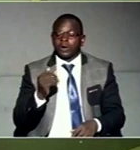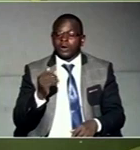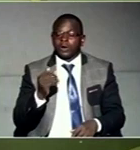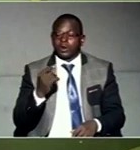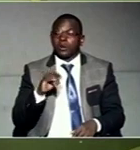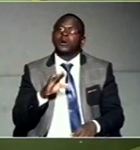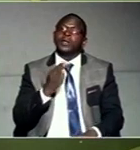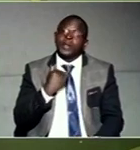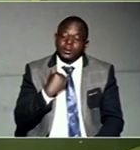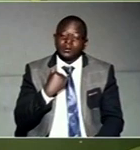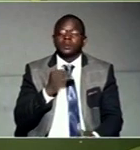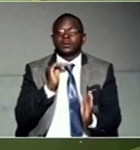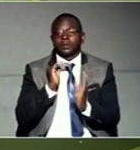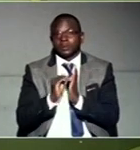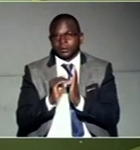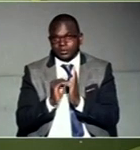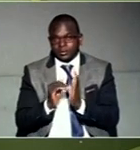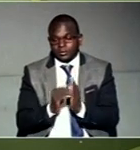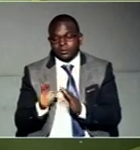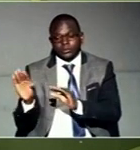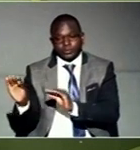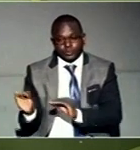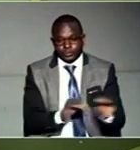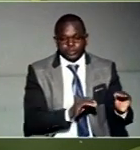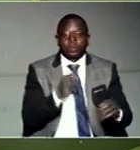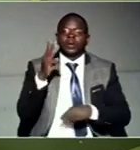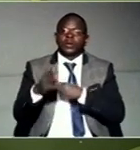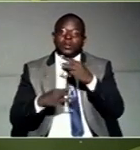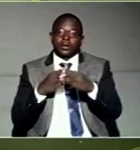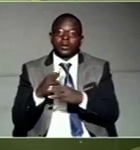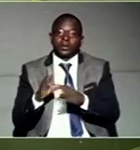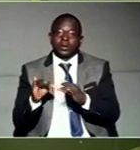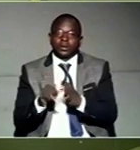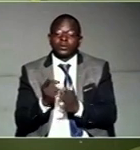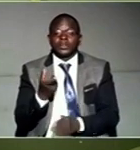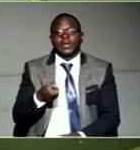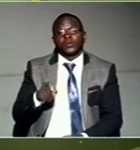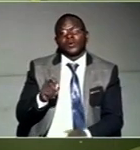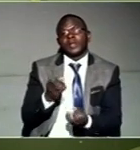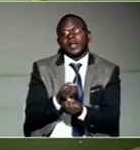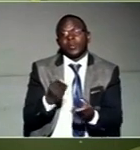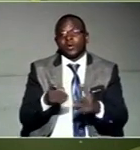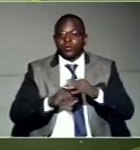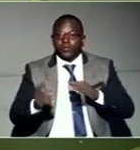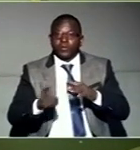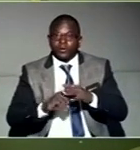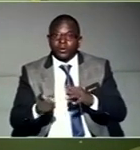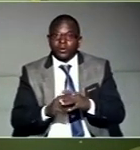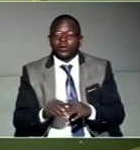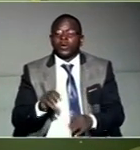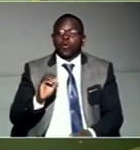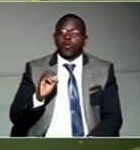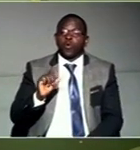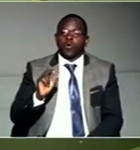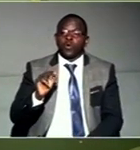underscored the need to address causes of displacement across the globe to address the increasing number of refugees. Ulanya